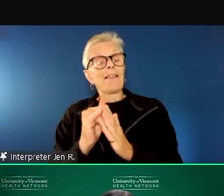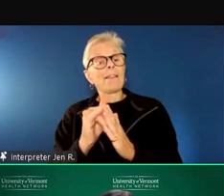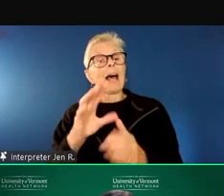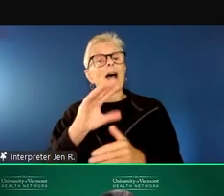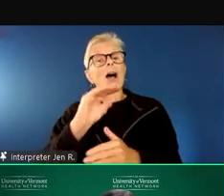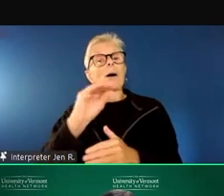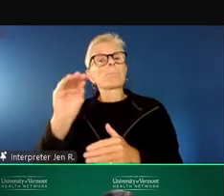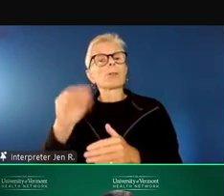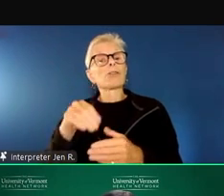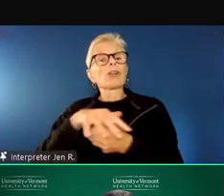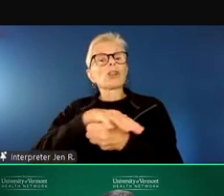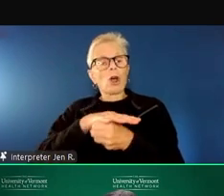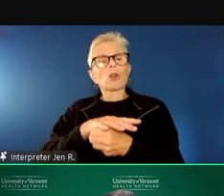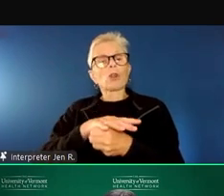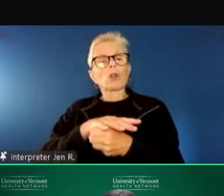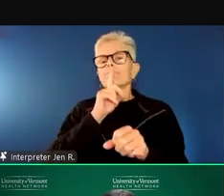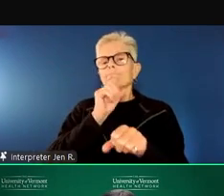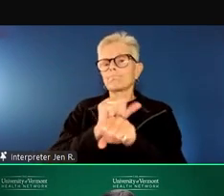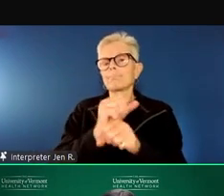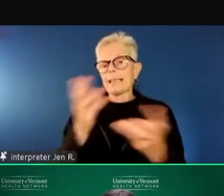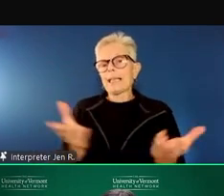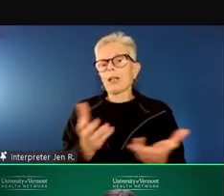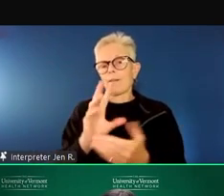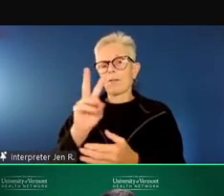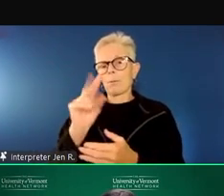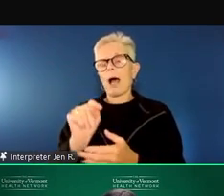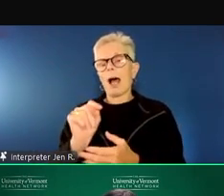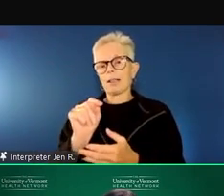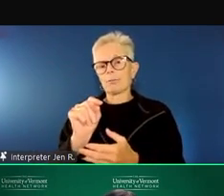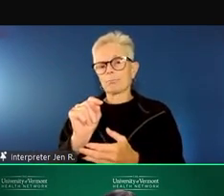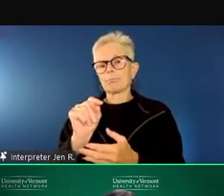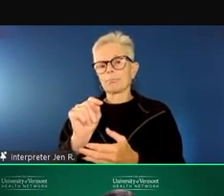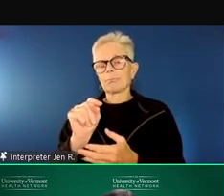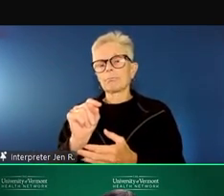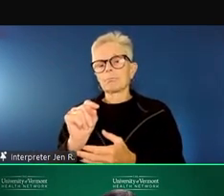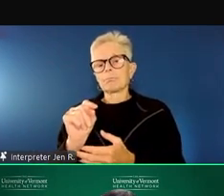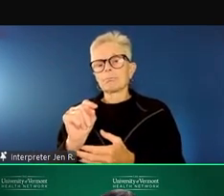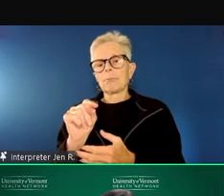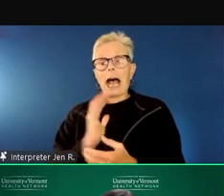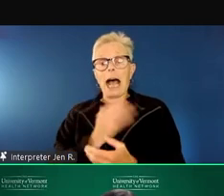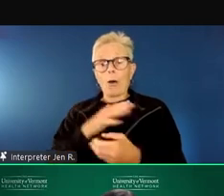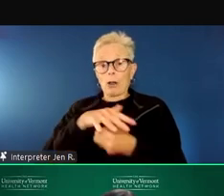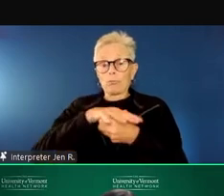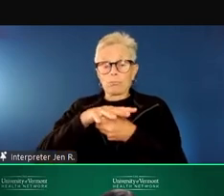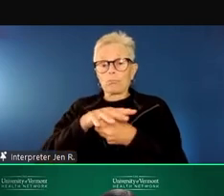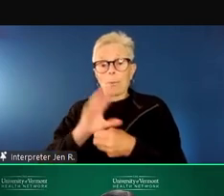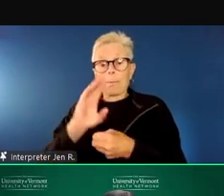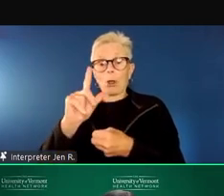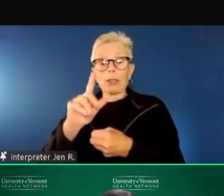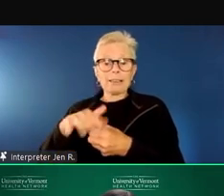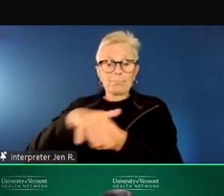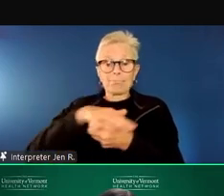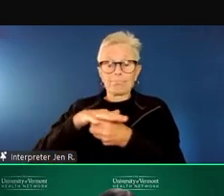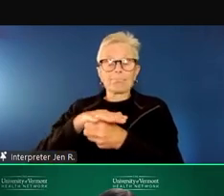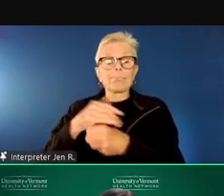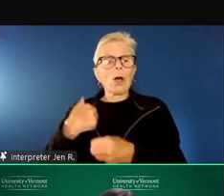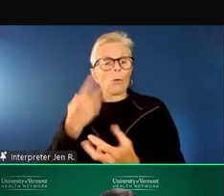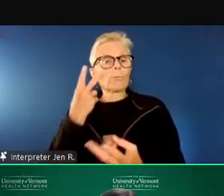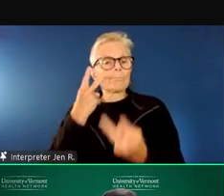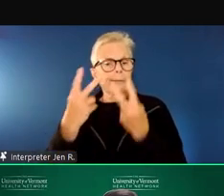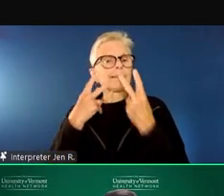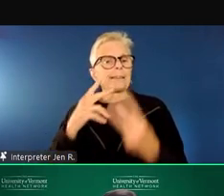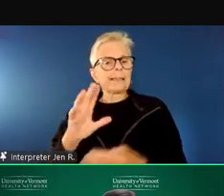number locally. So we know that within Vermont and our region, we see this incidence,